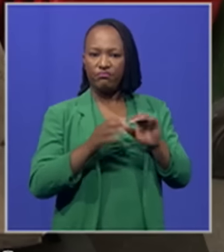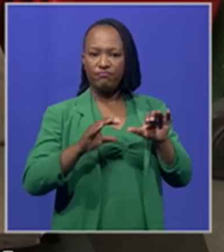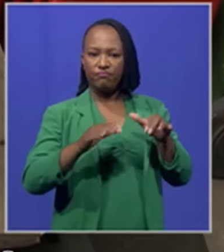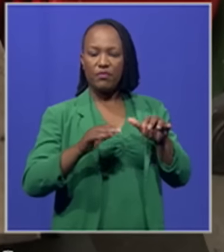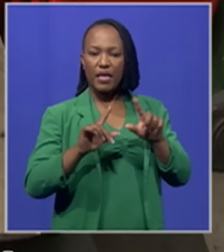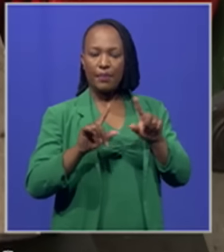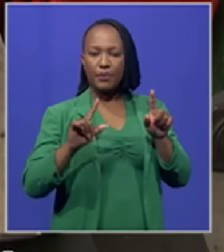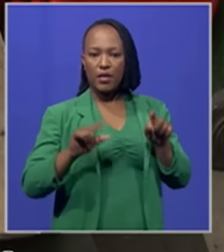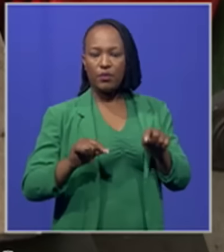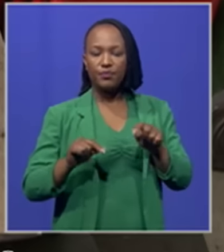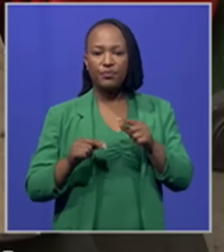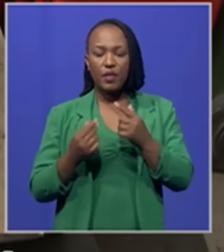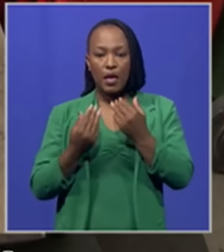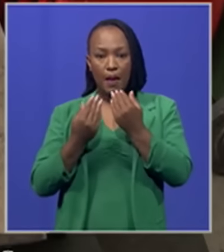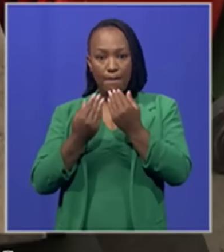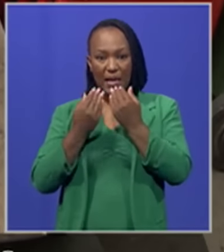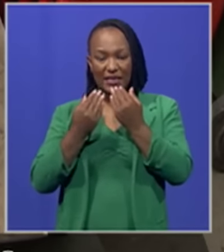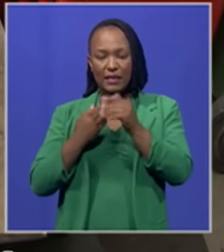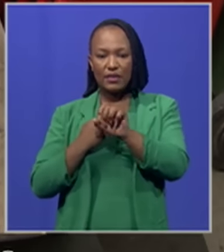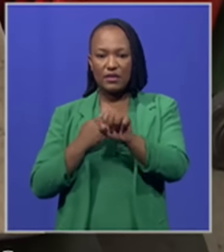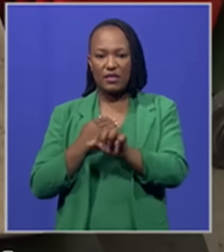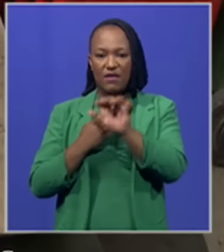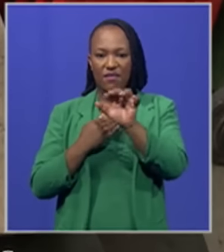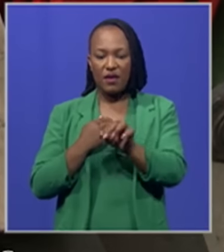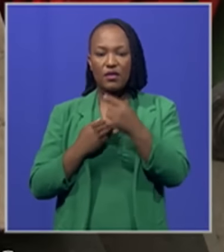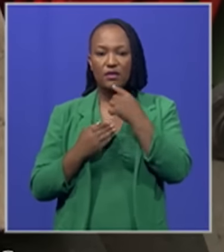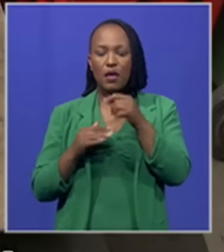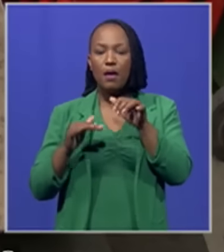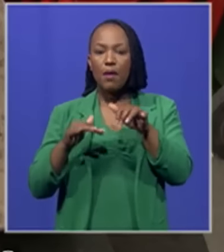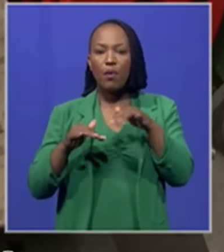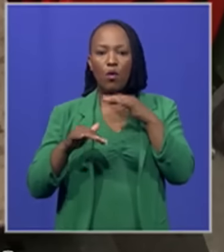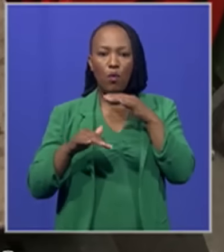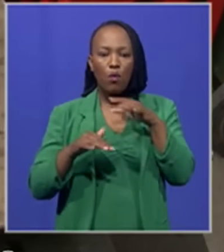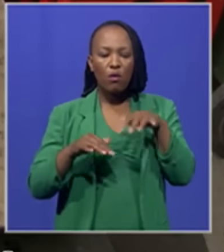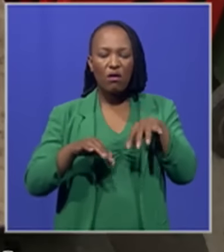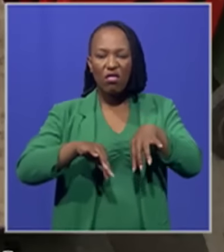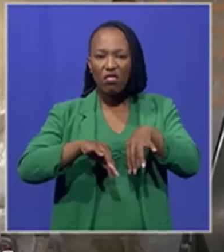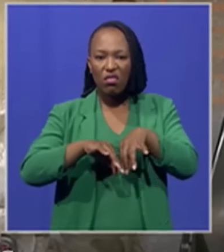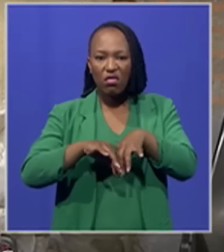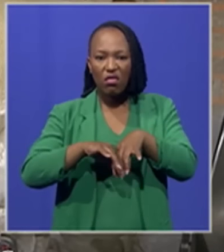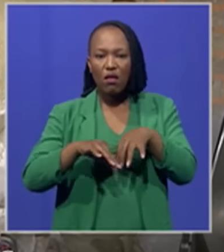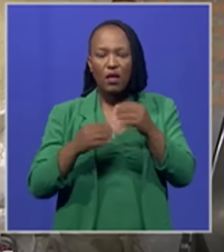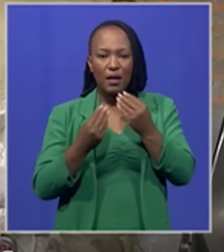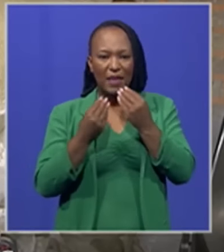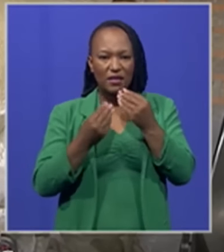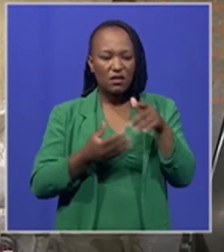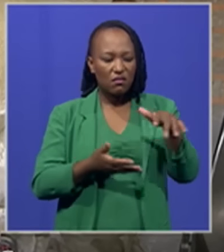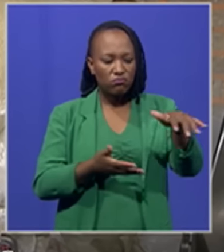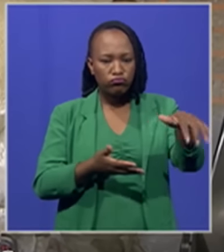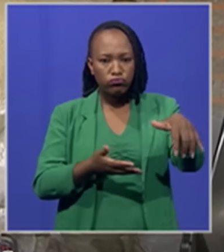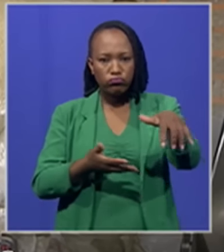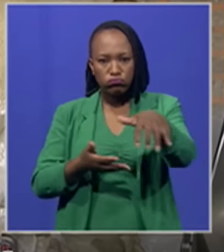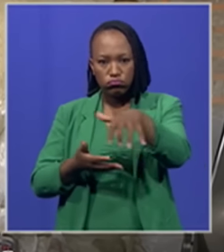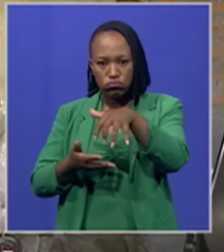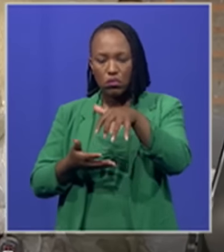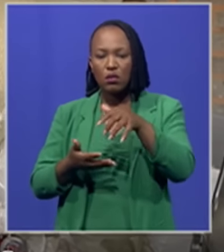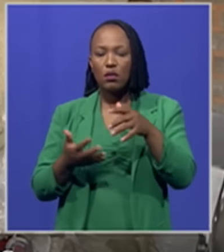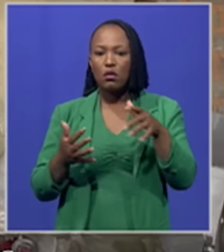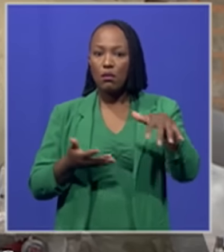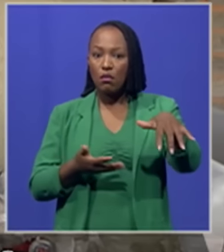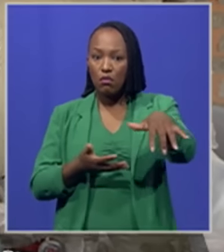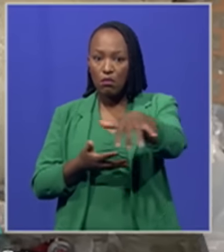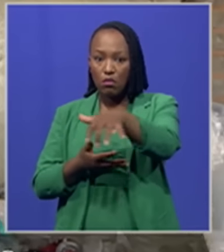South Africa ya re batho ba ba setseng ba kgobakantse le go rekisa matlakala a phepafadiwang go diriswa gape mo Gauteng ba setse ba